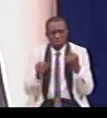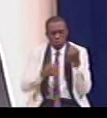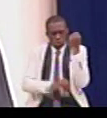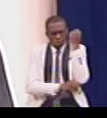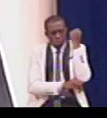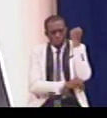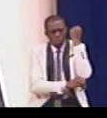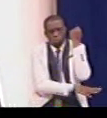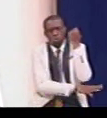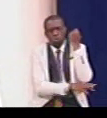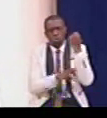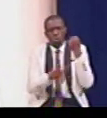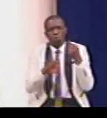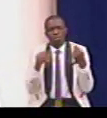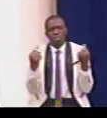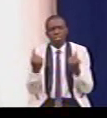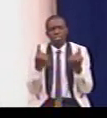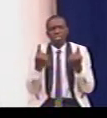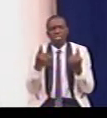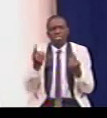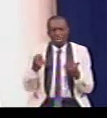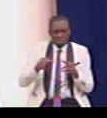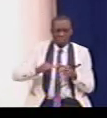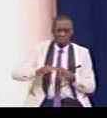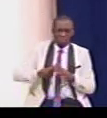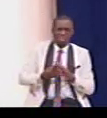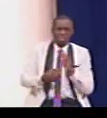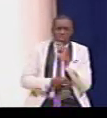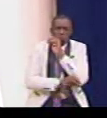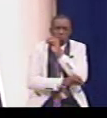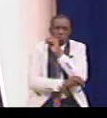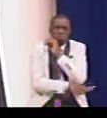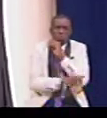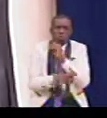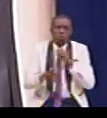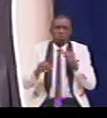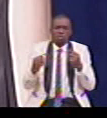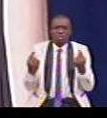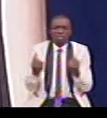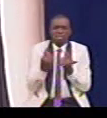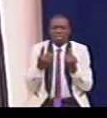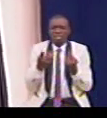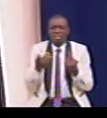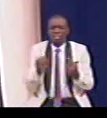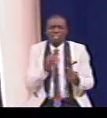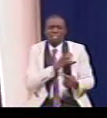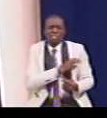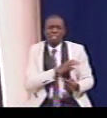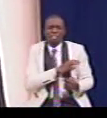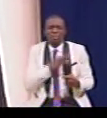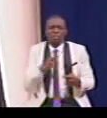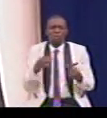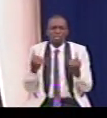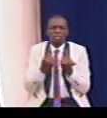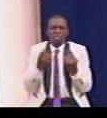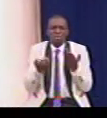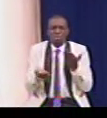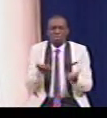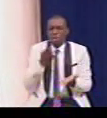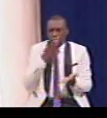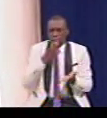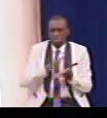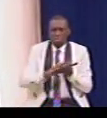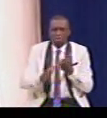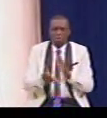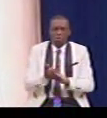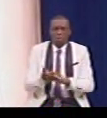the one that generates sin it says that the nature of sin might be also what there destroyed